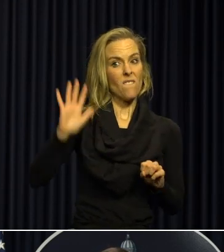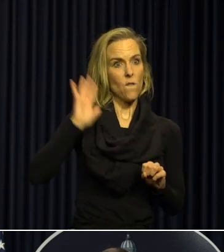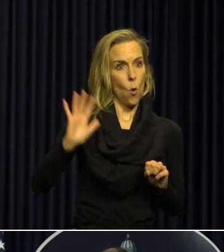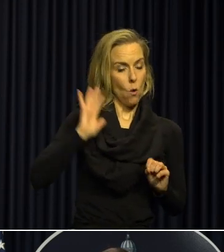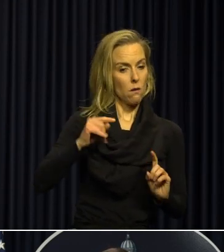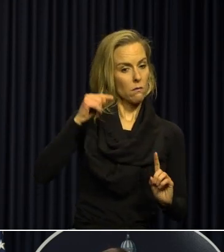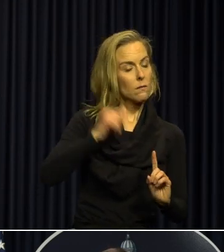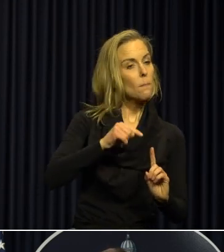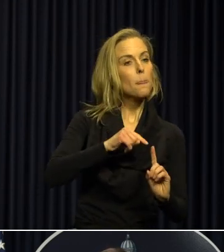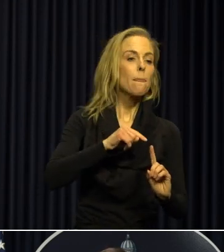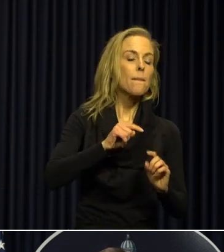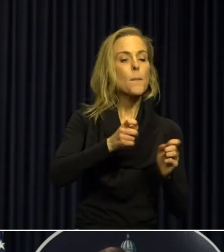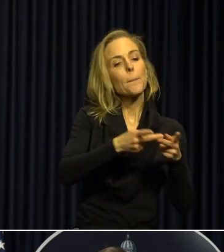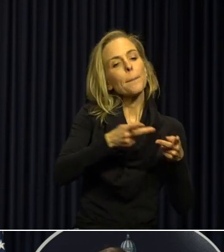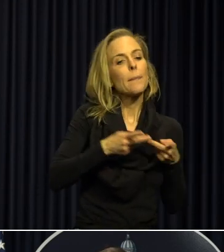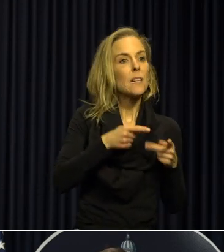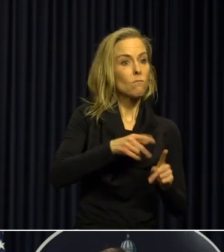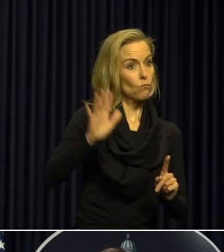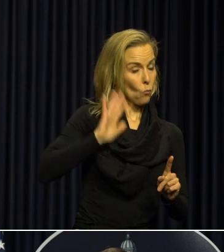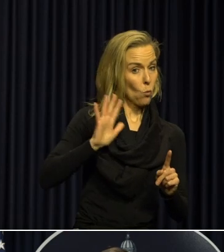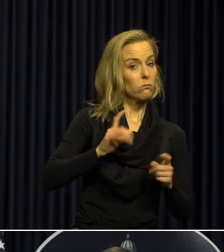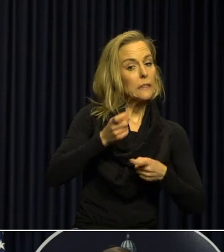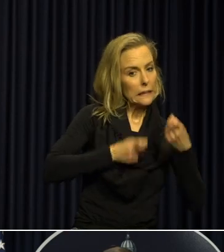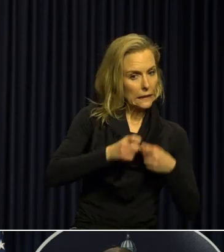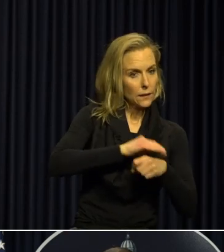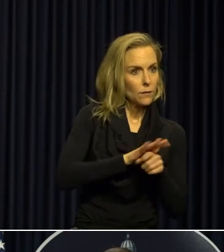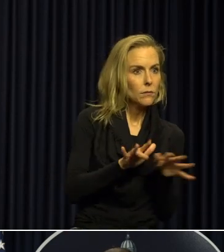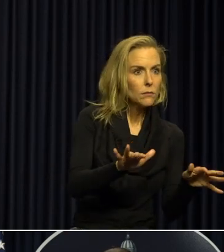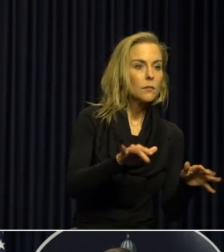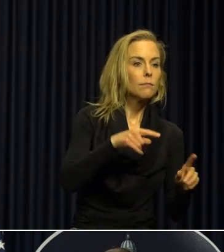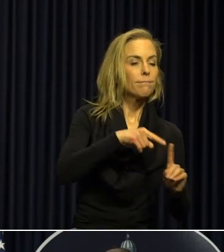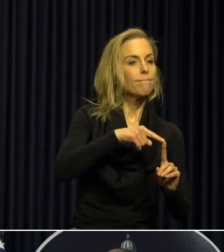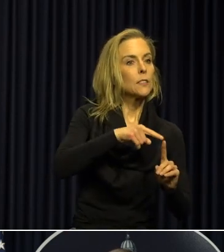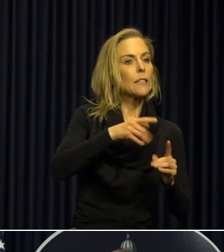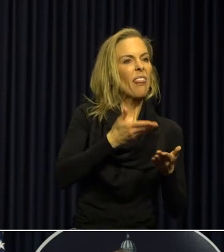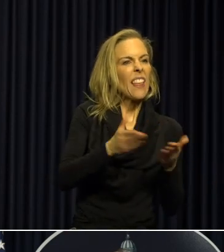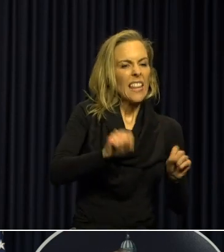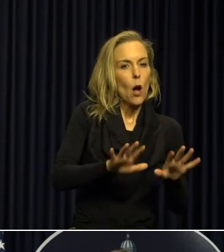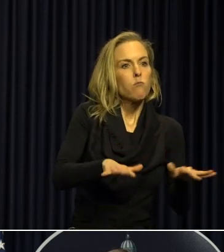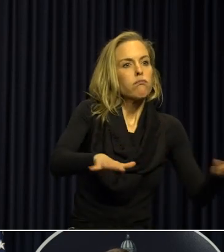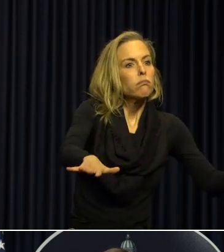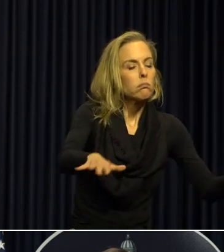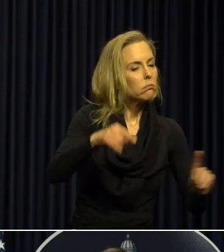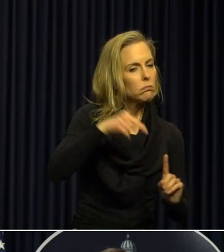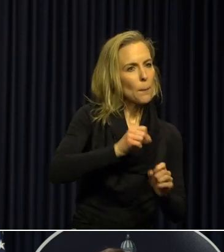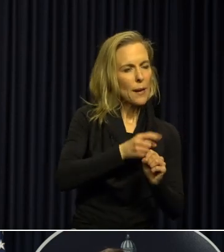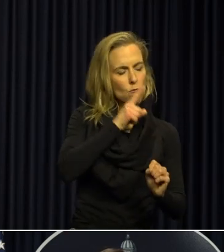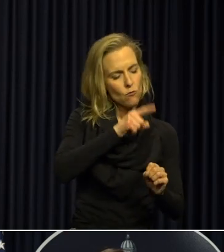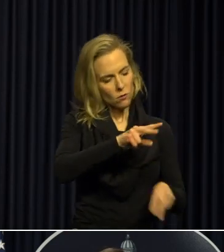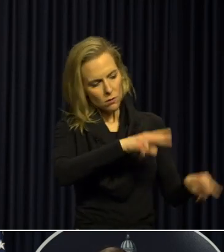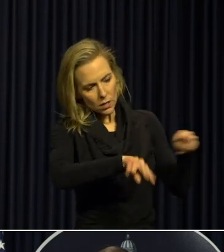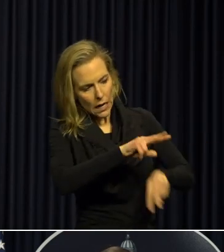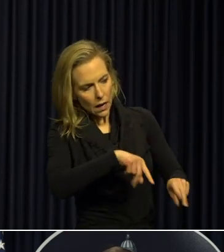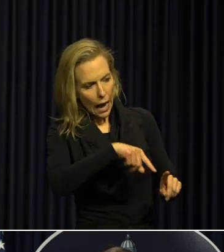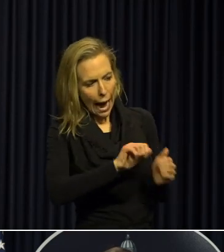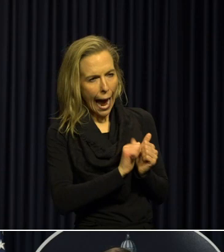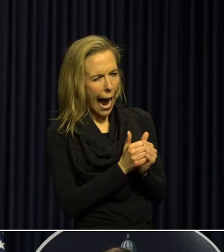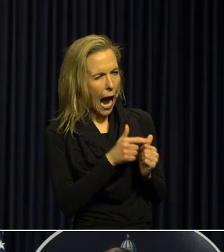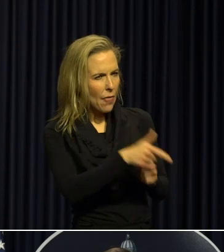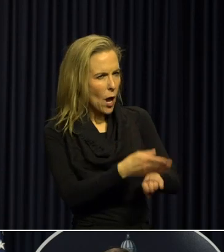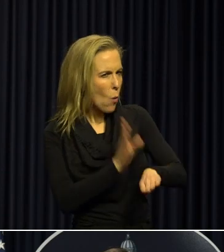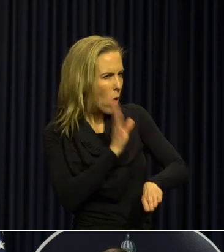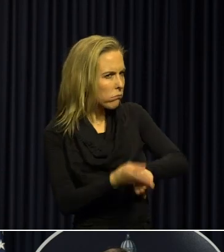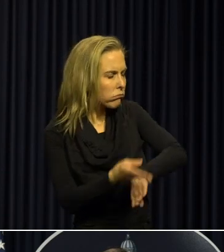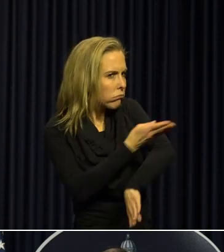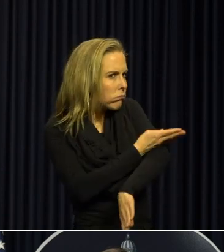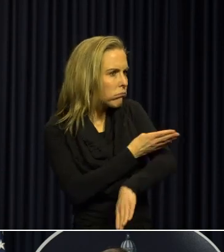dealing with viruses and with contagion, and making sure that we see how they're doing it,